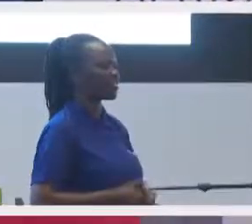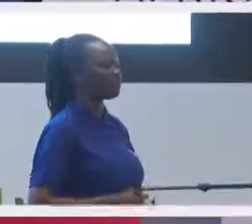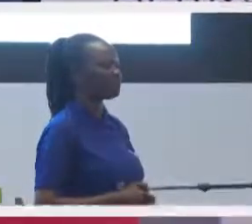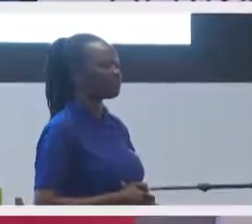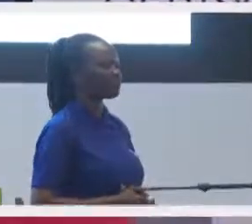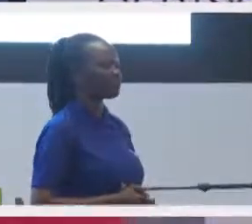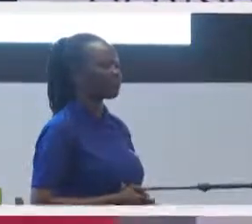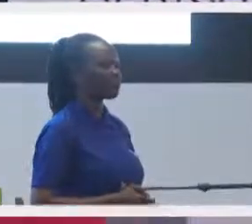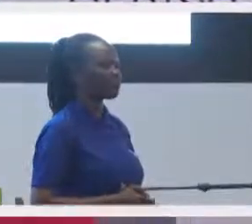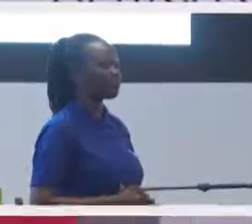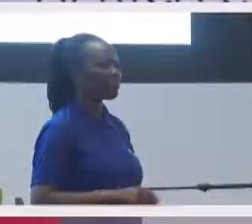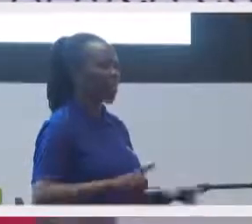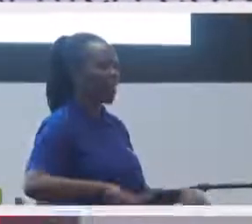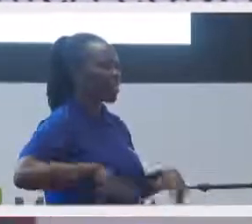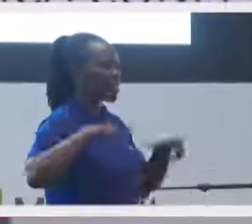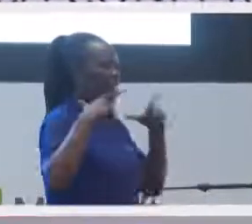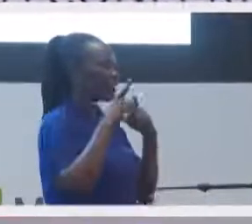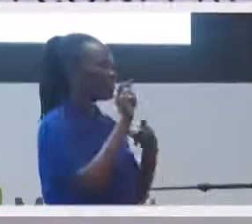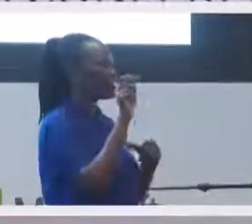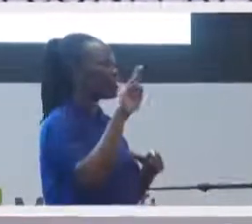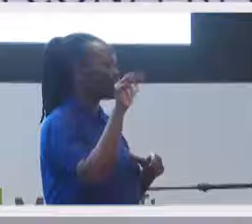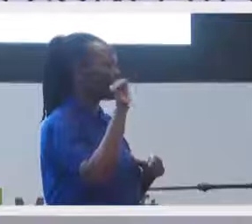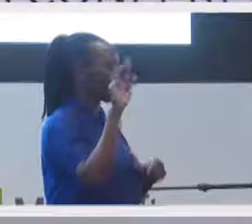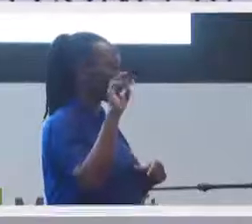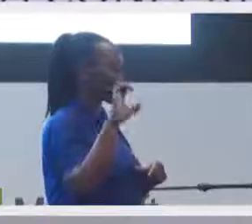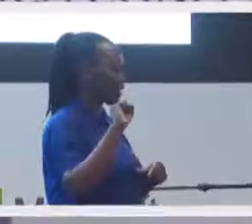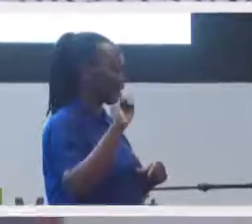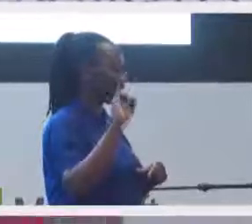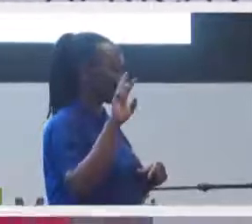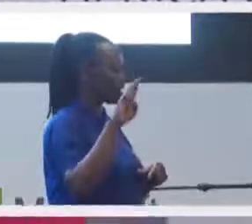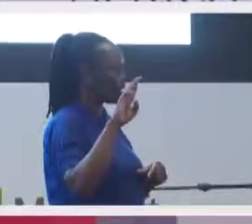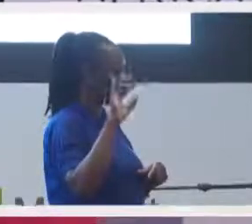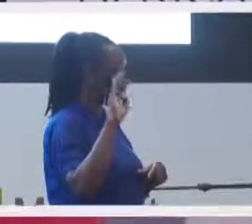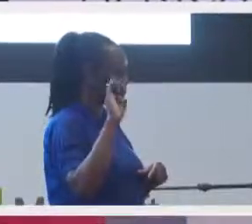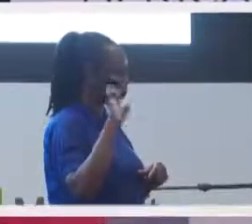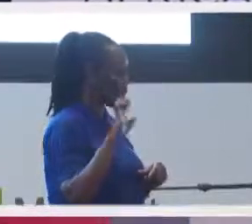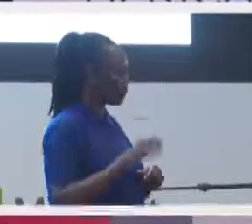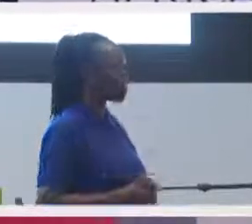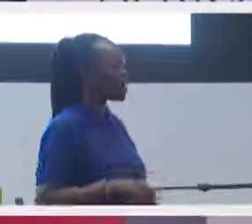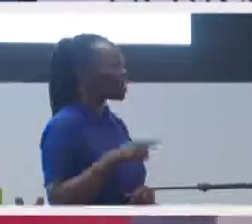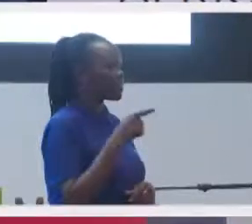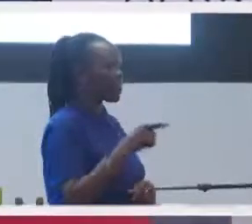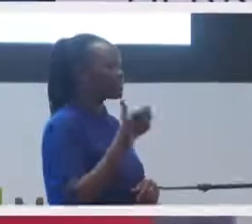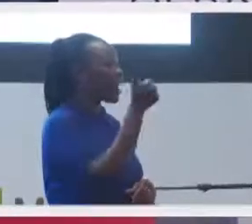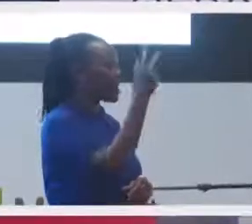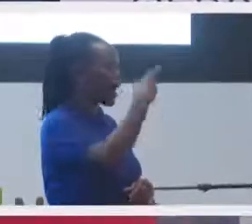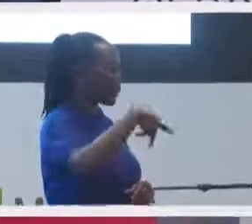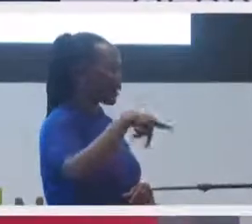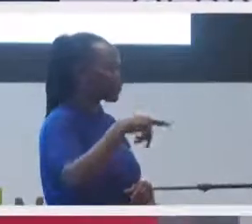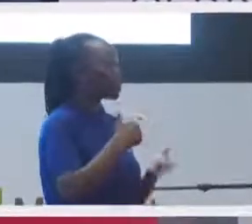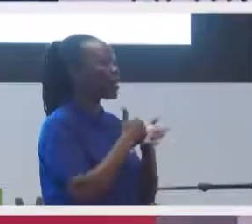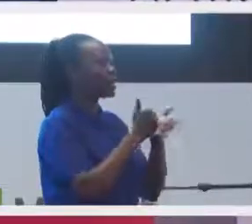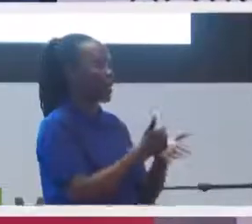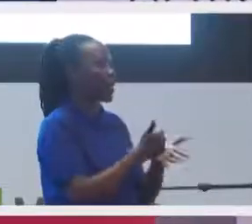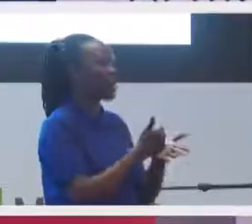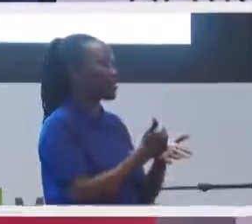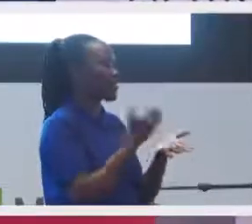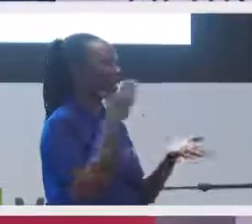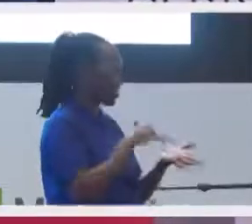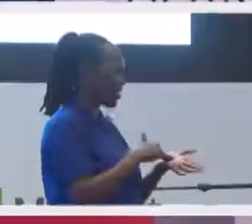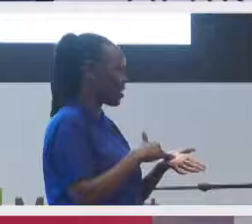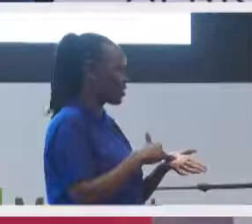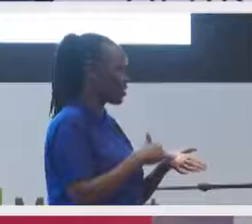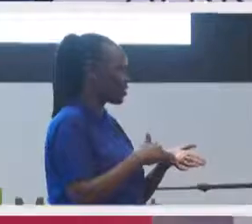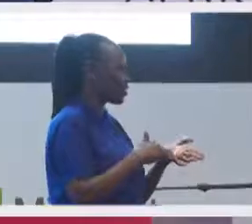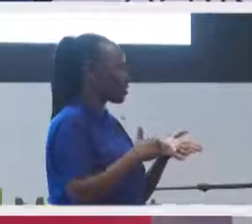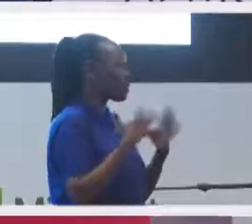Live Transcribe, so and sound notifications is an application that helps, again,